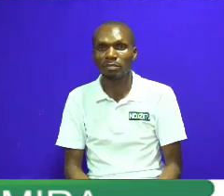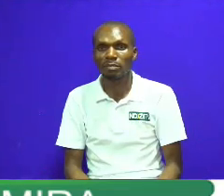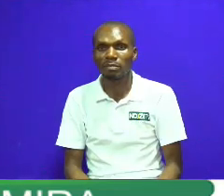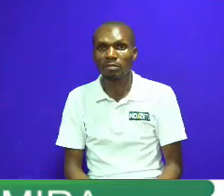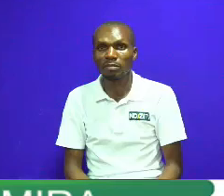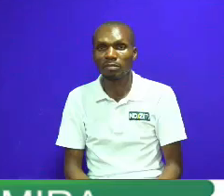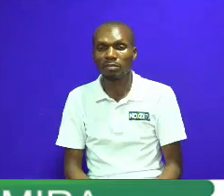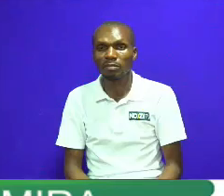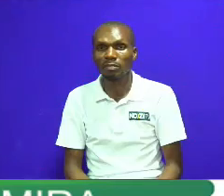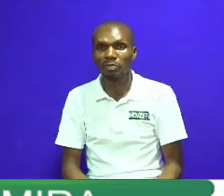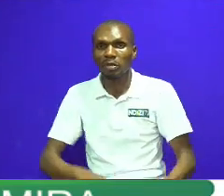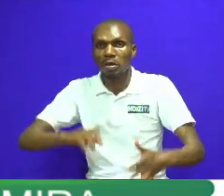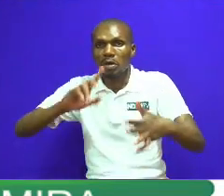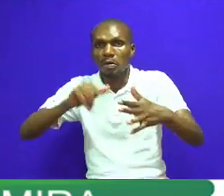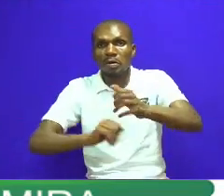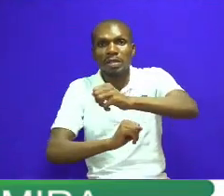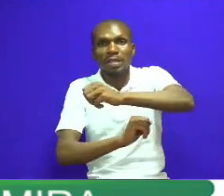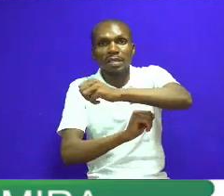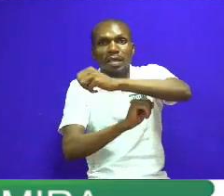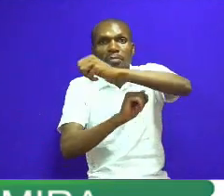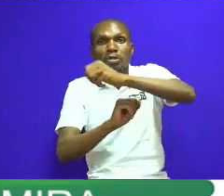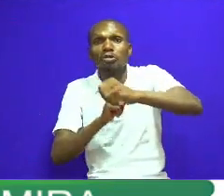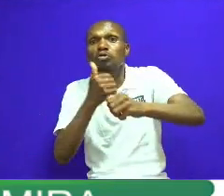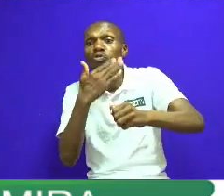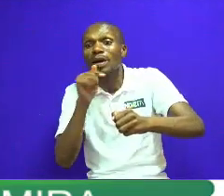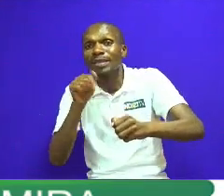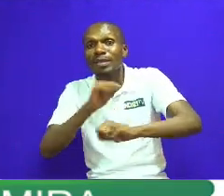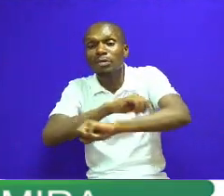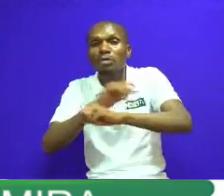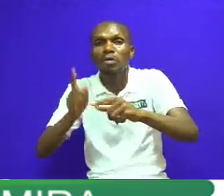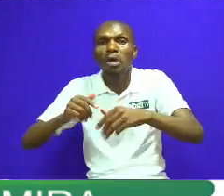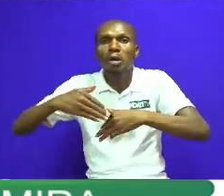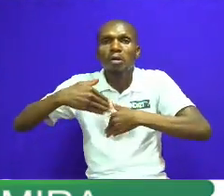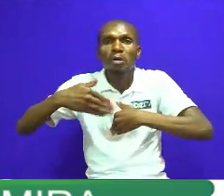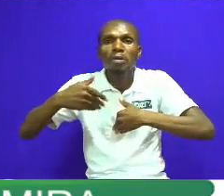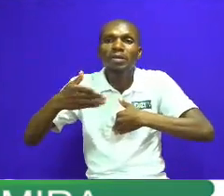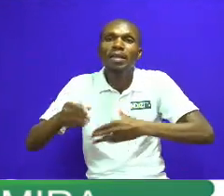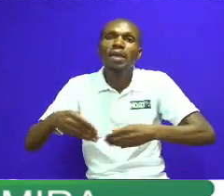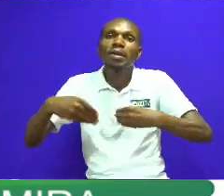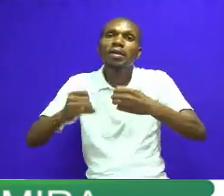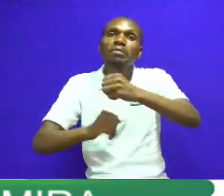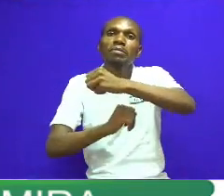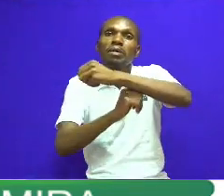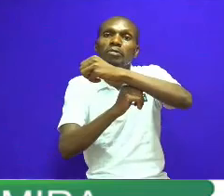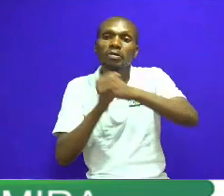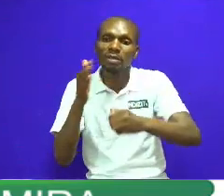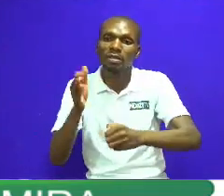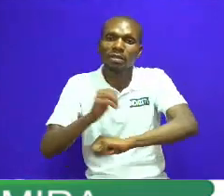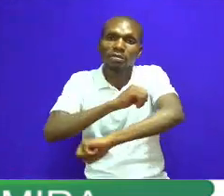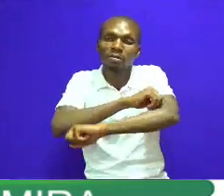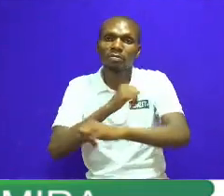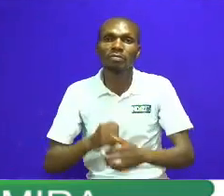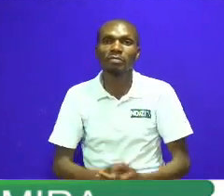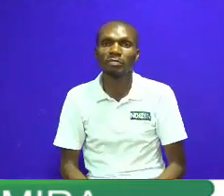So whatever support my colleague will need for this school, I will always give him a hand.